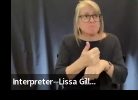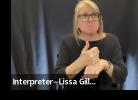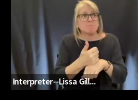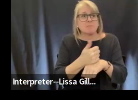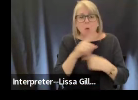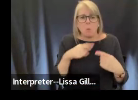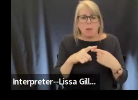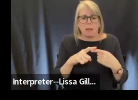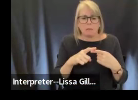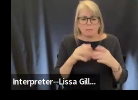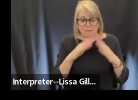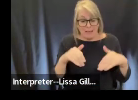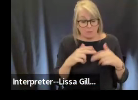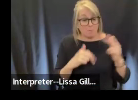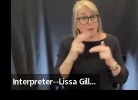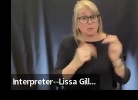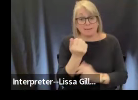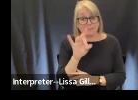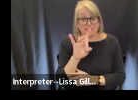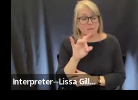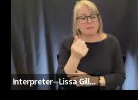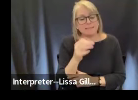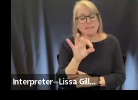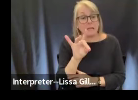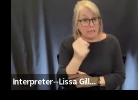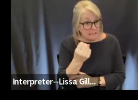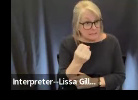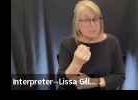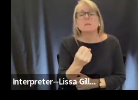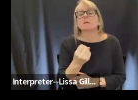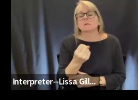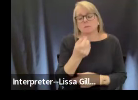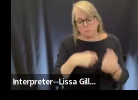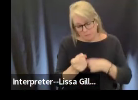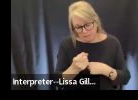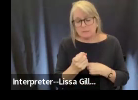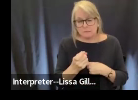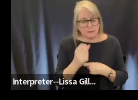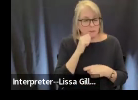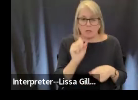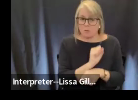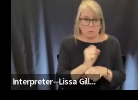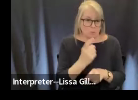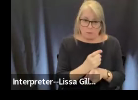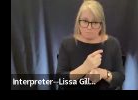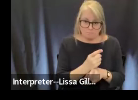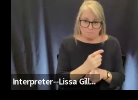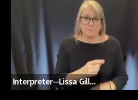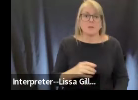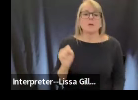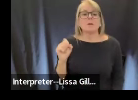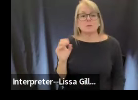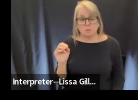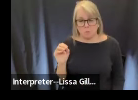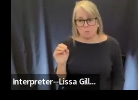in the 80s, it's time to update it if you haven't. It's not going to work for you the way that you need it to. So first